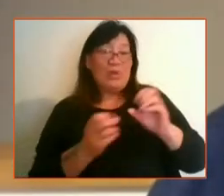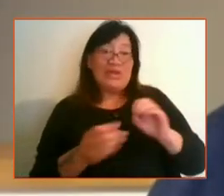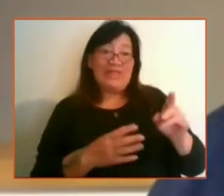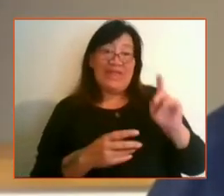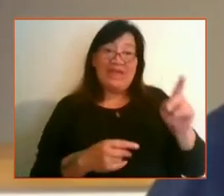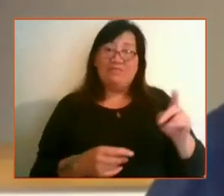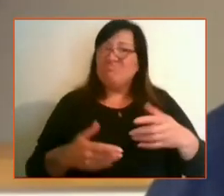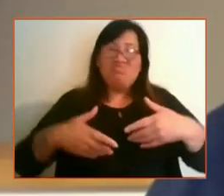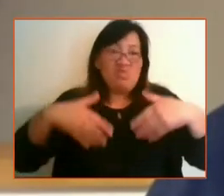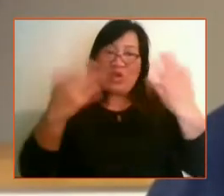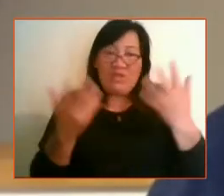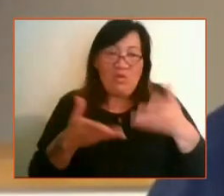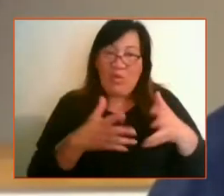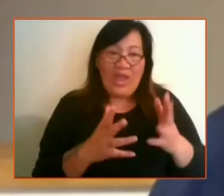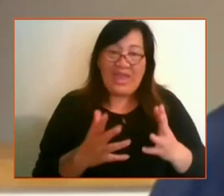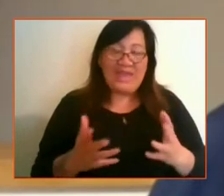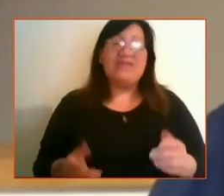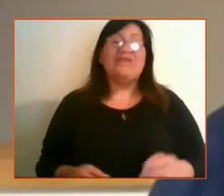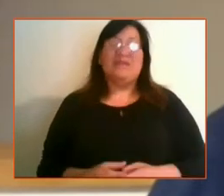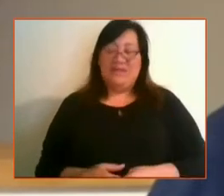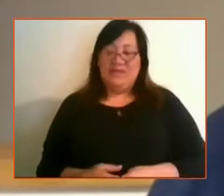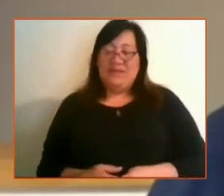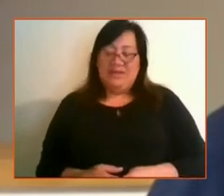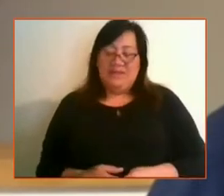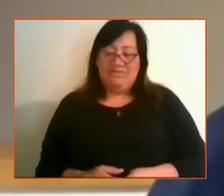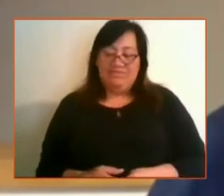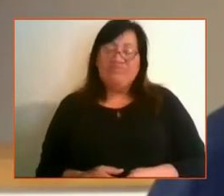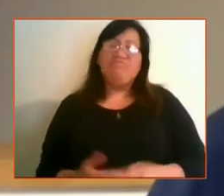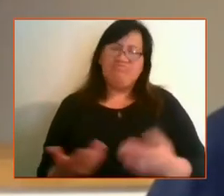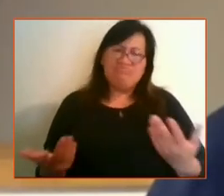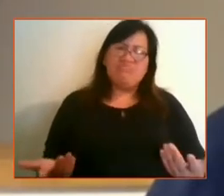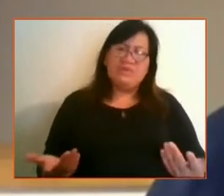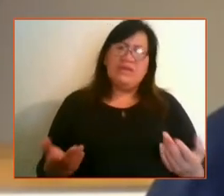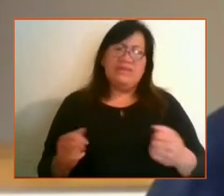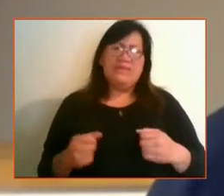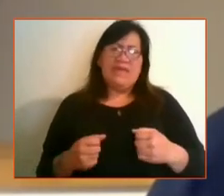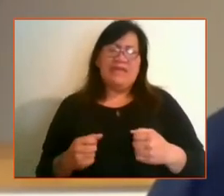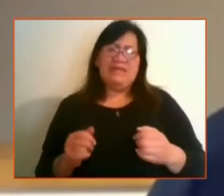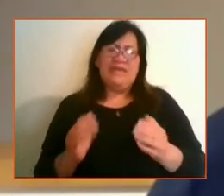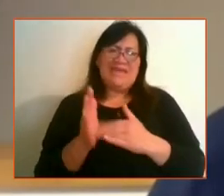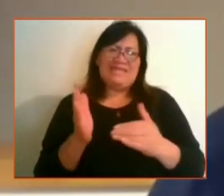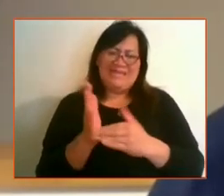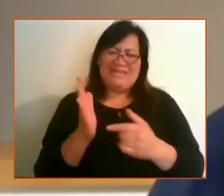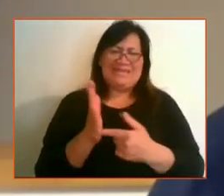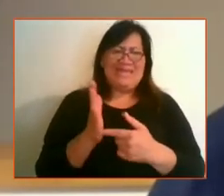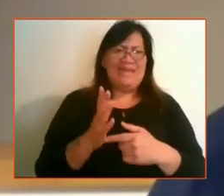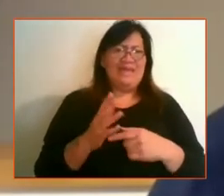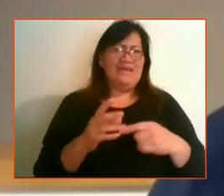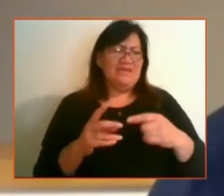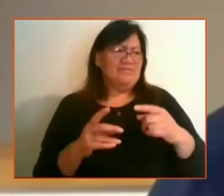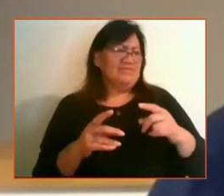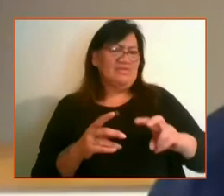whatever form it may take, then NZTE's involvement would be really appreciated, really helpful.